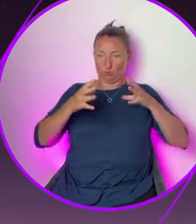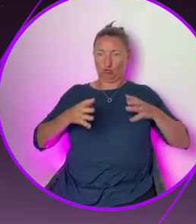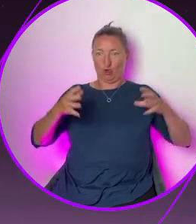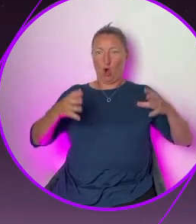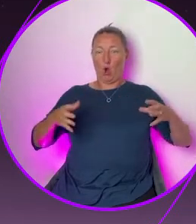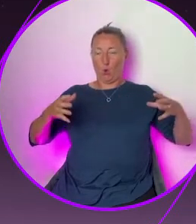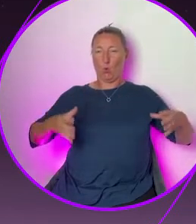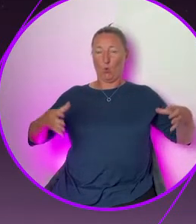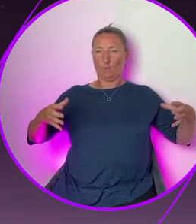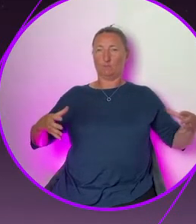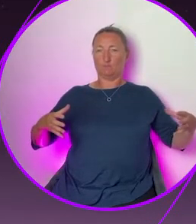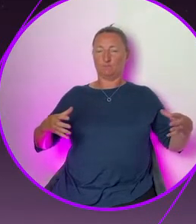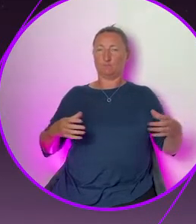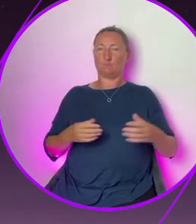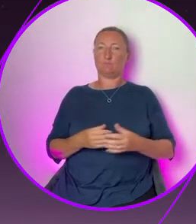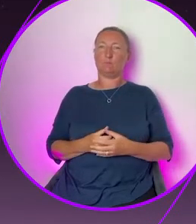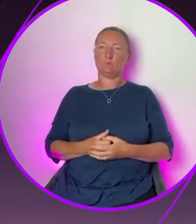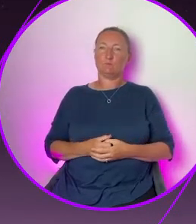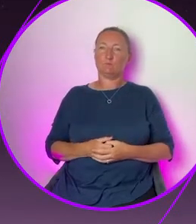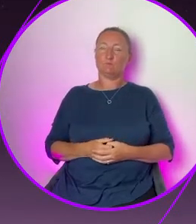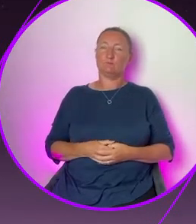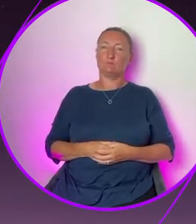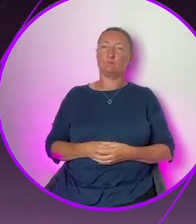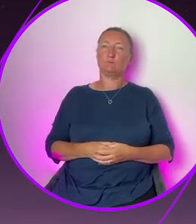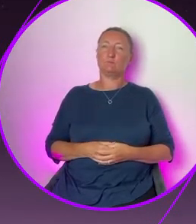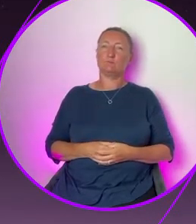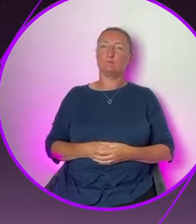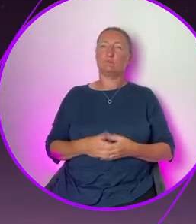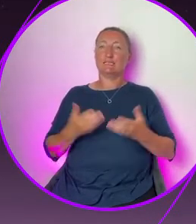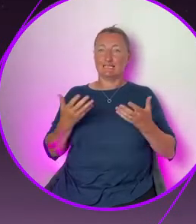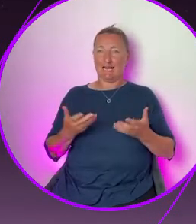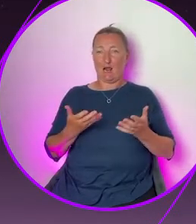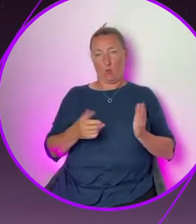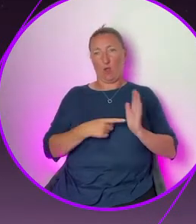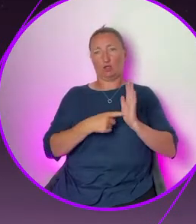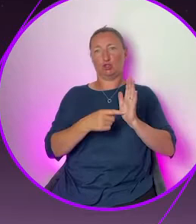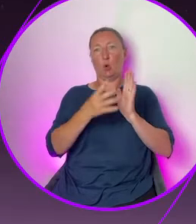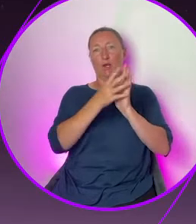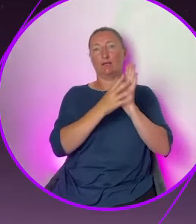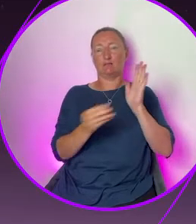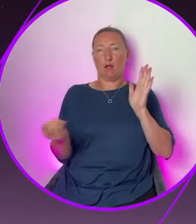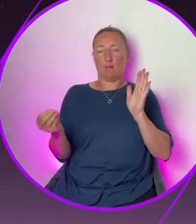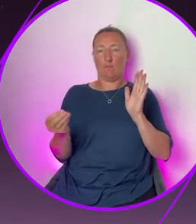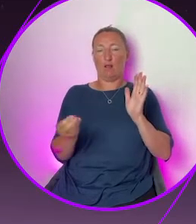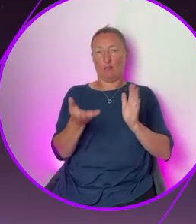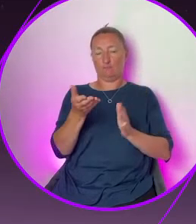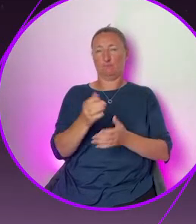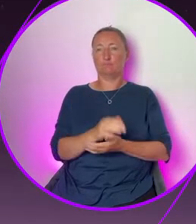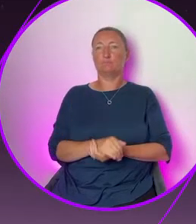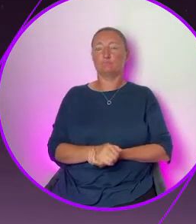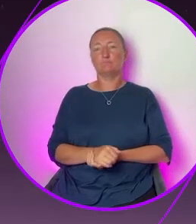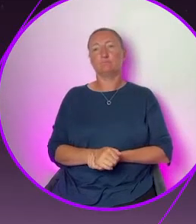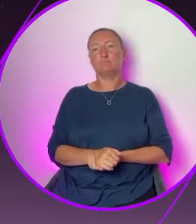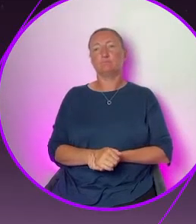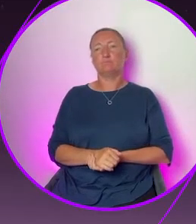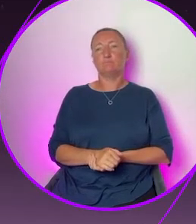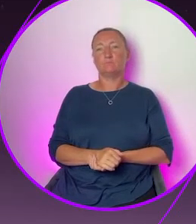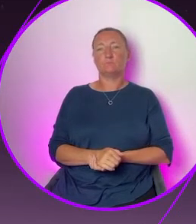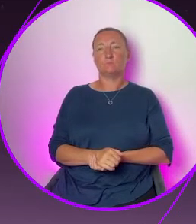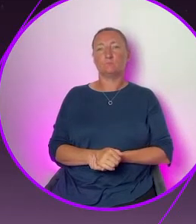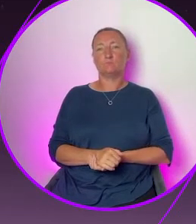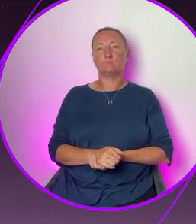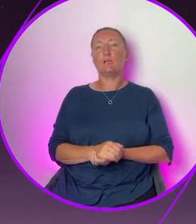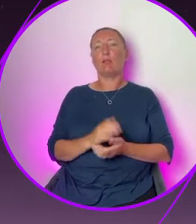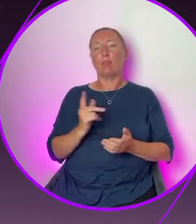evolve. For this reason, we want to show an example of something Yes, we do. that might kind of point us in